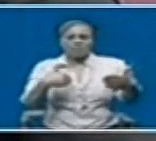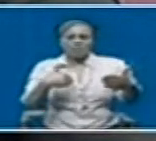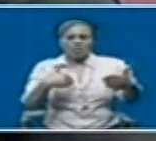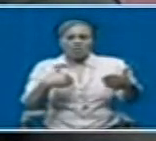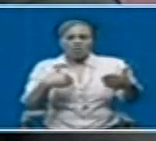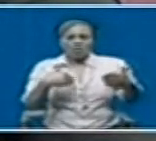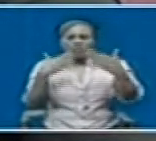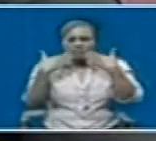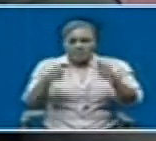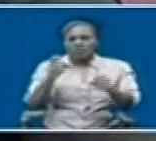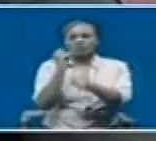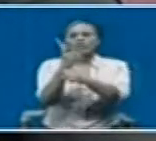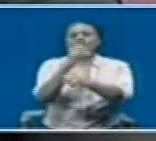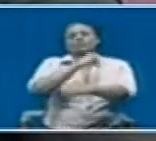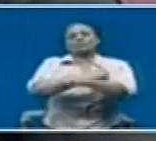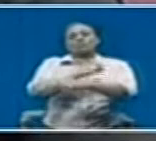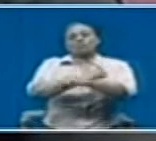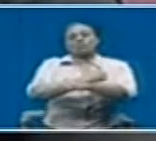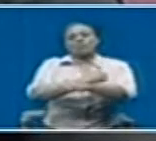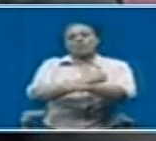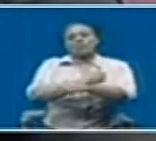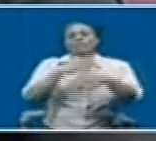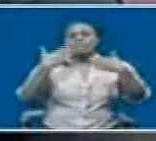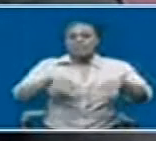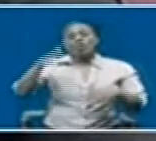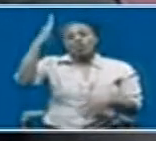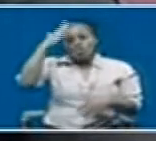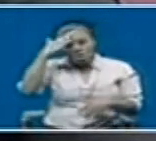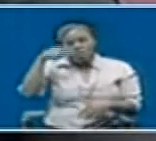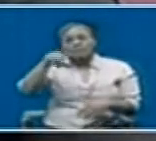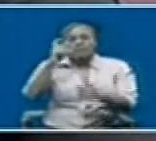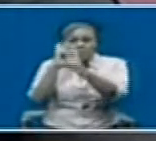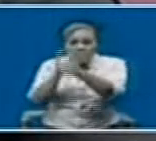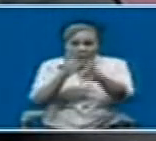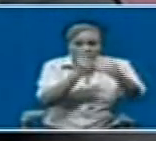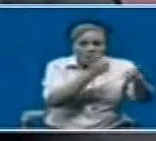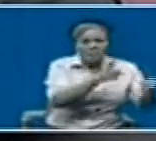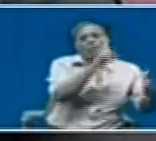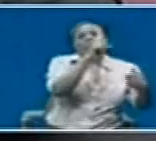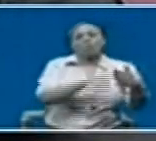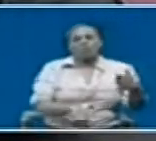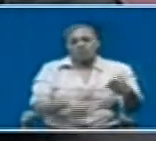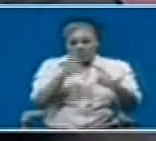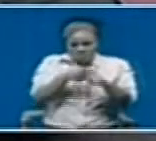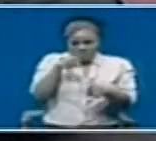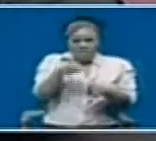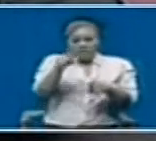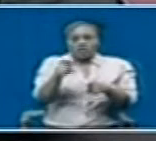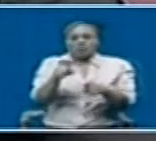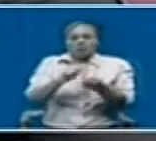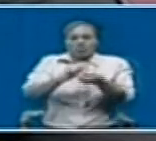your completion of secondary school. Let people identify what is my talent. And from there, you start shaping